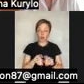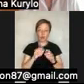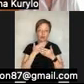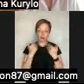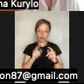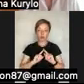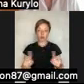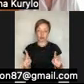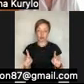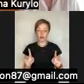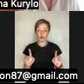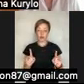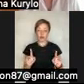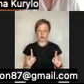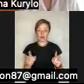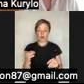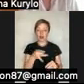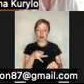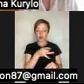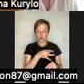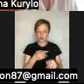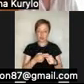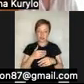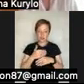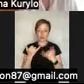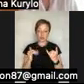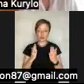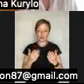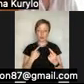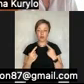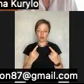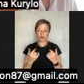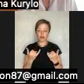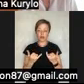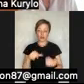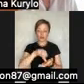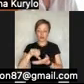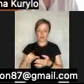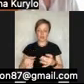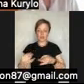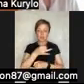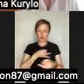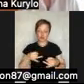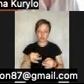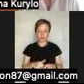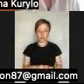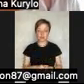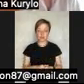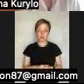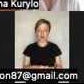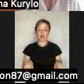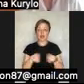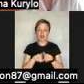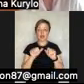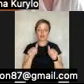establishment but it is not available either especially in the smaller settlements and this is also something we